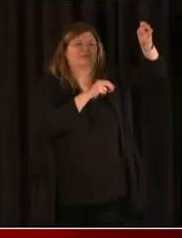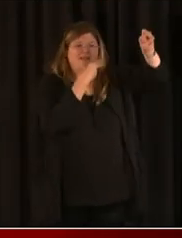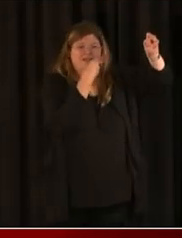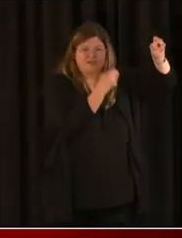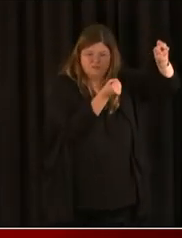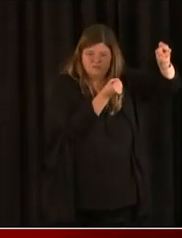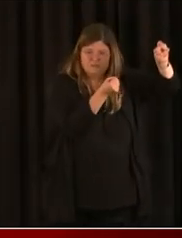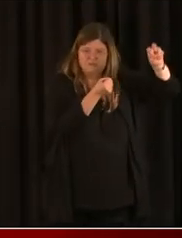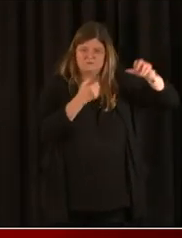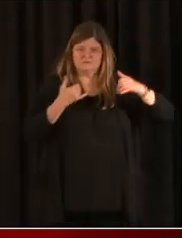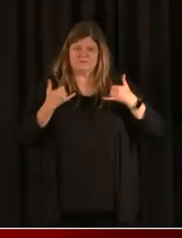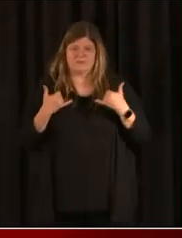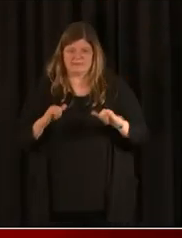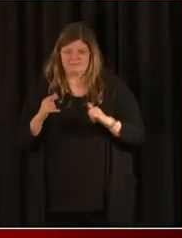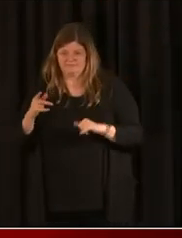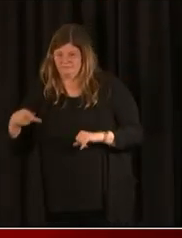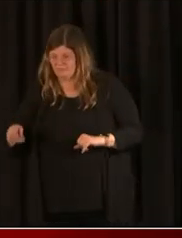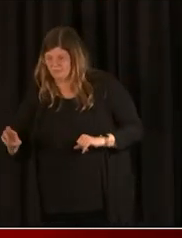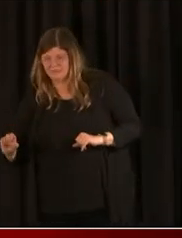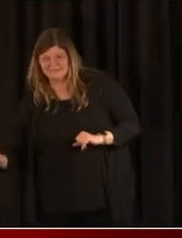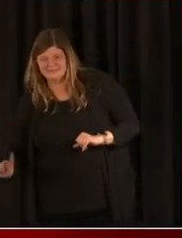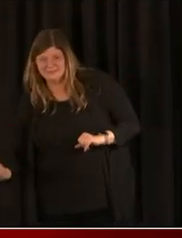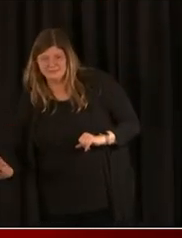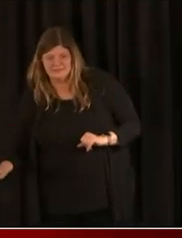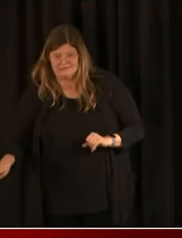will be transitioning to pre-K3 and pre-K4.